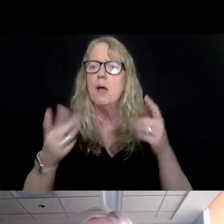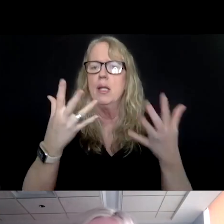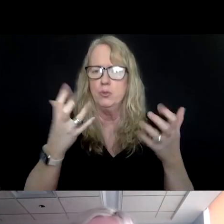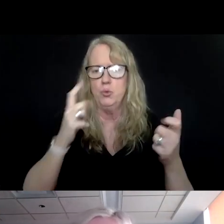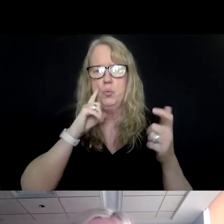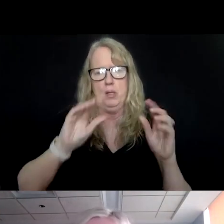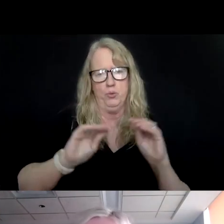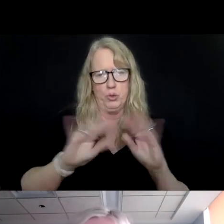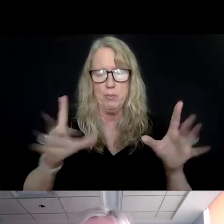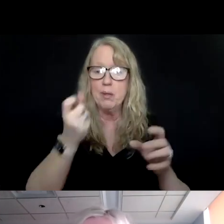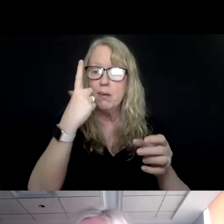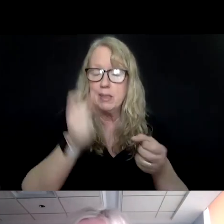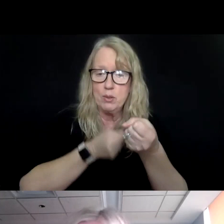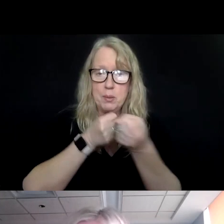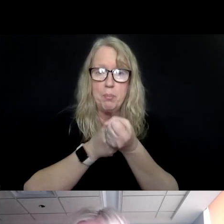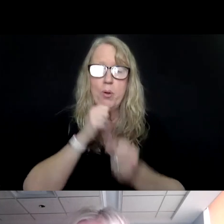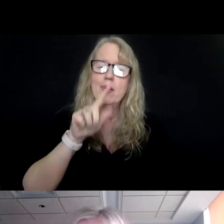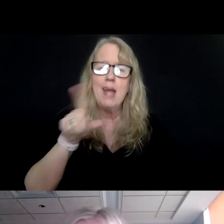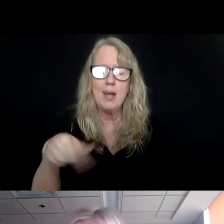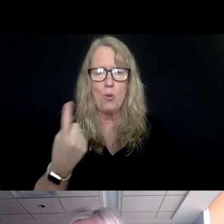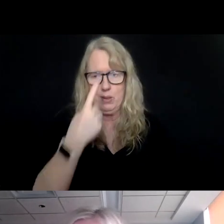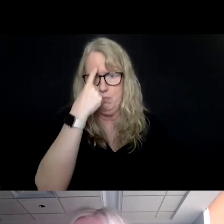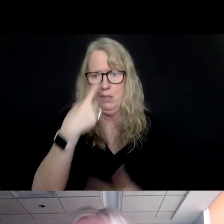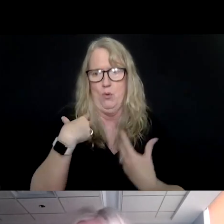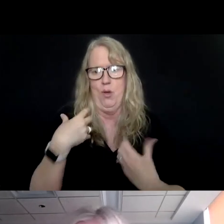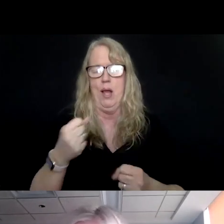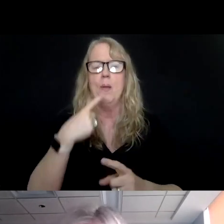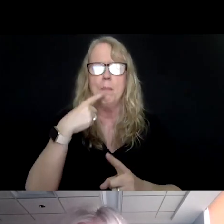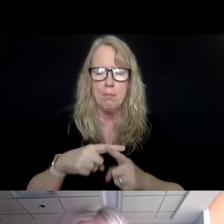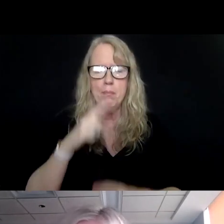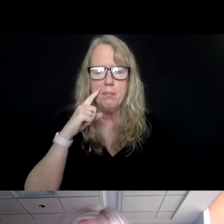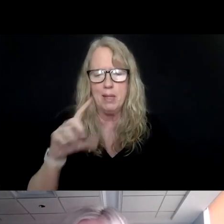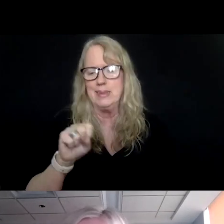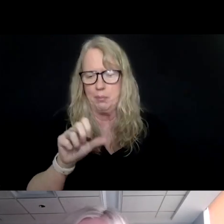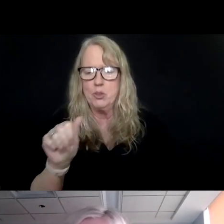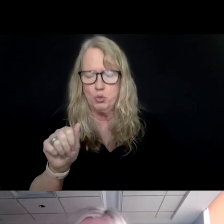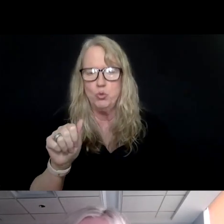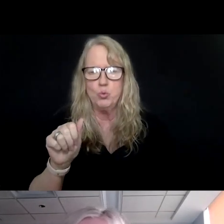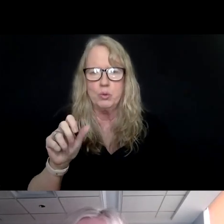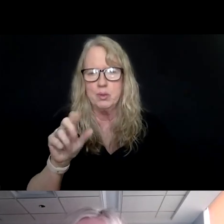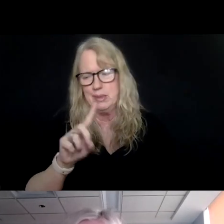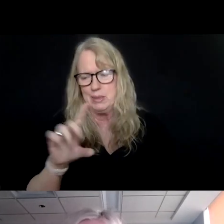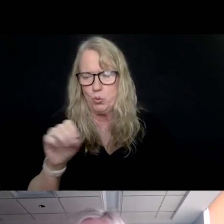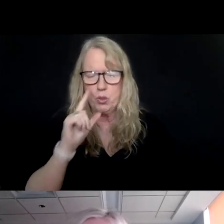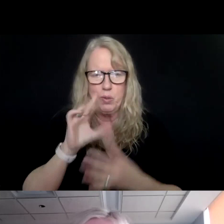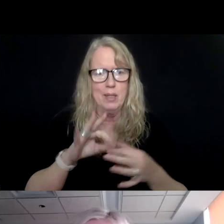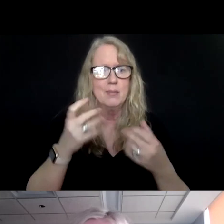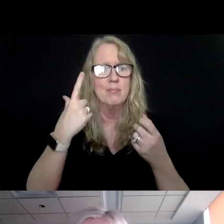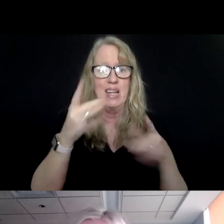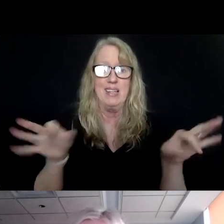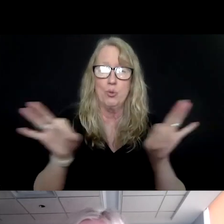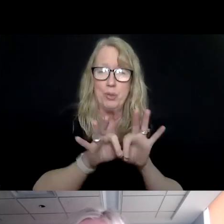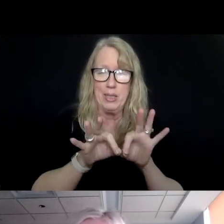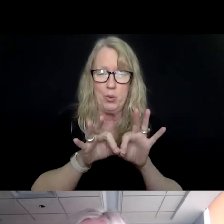that the support is not only around mental health, but also substance use disorders. And this was really critical for us